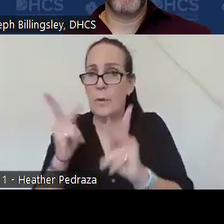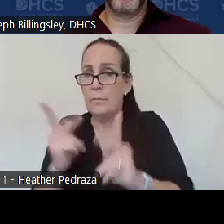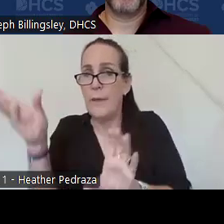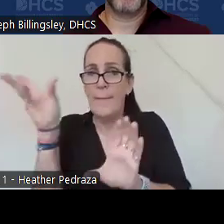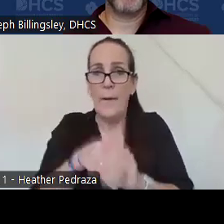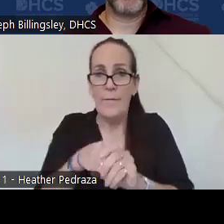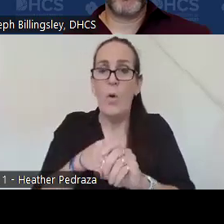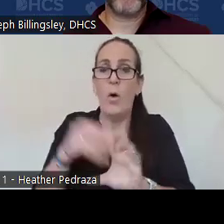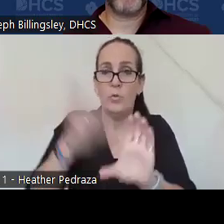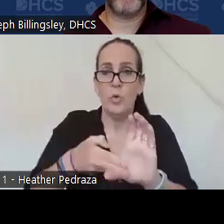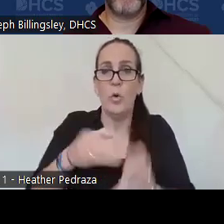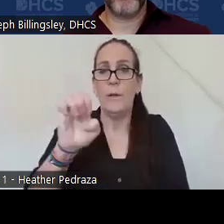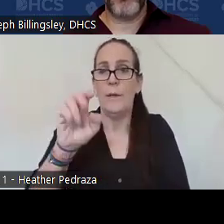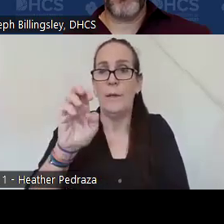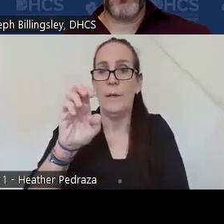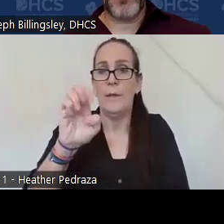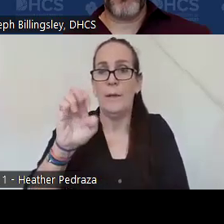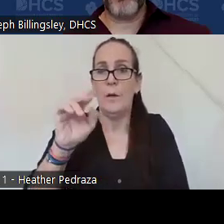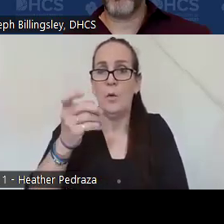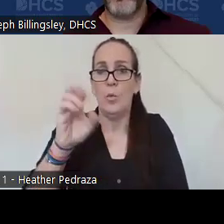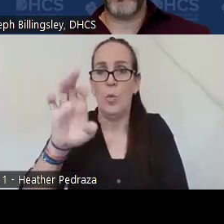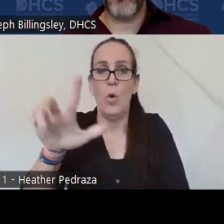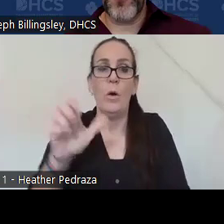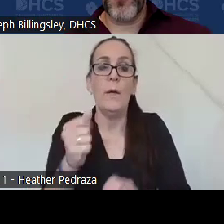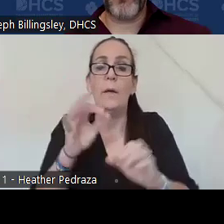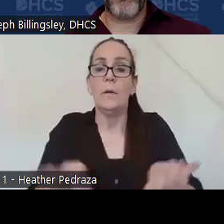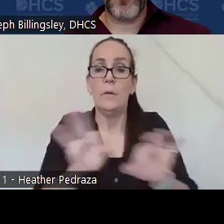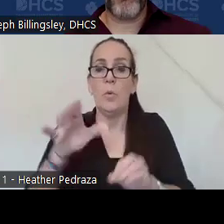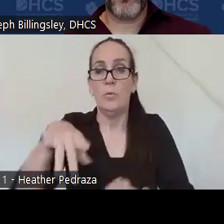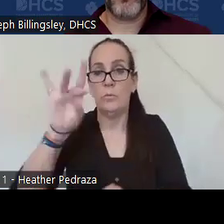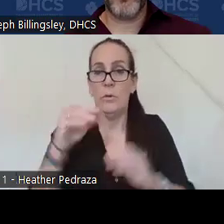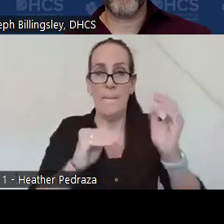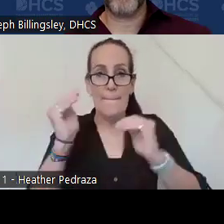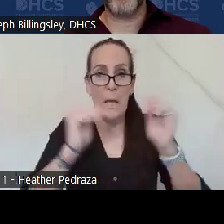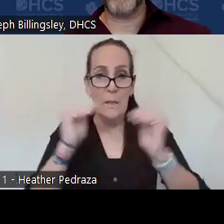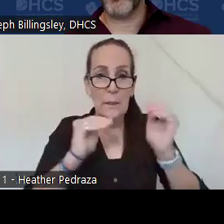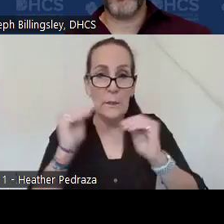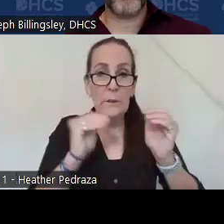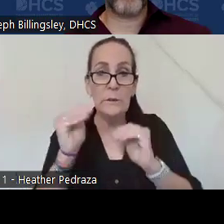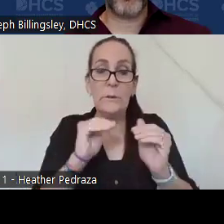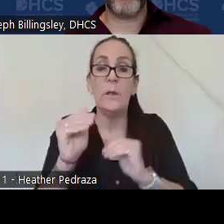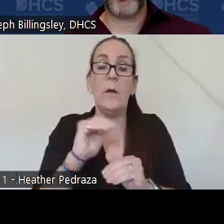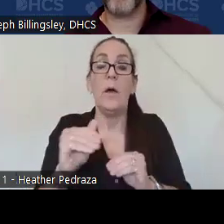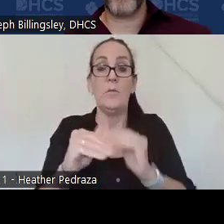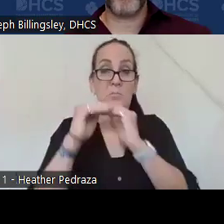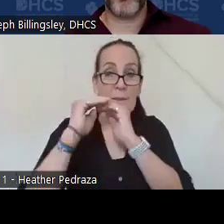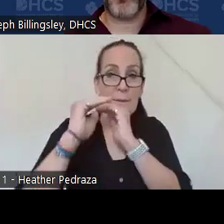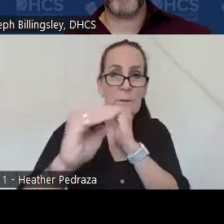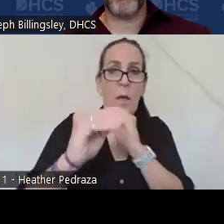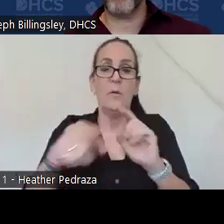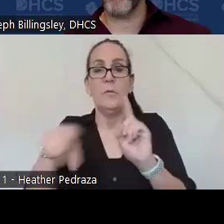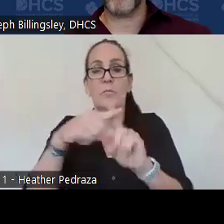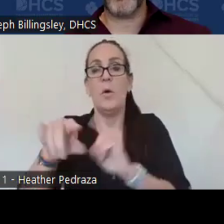you know, really communicated that it's important to find a balance between increasing standardization and still maintaining specialized care for